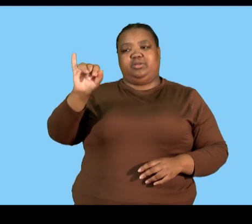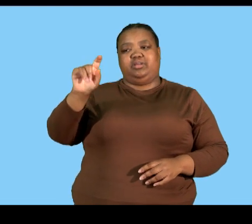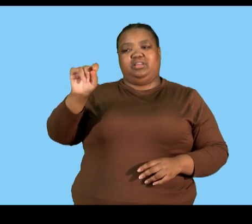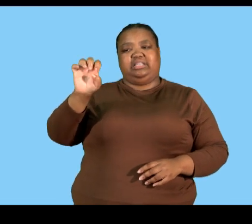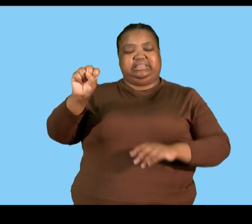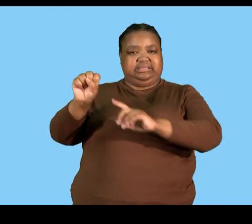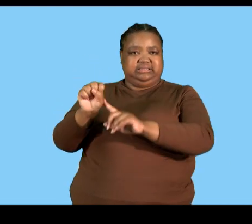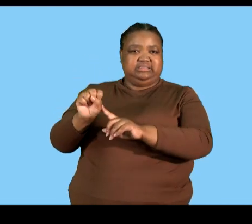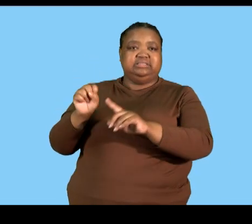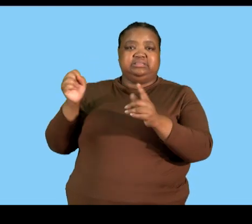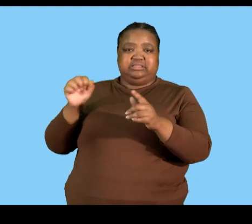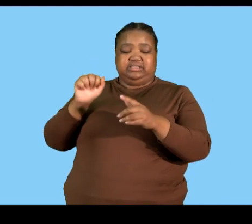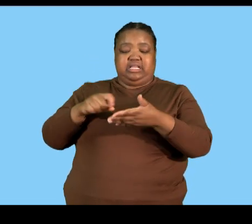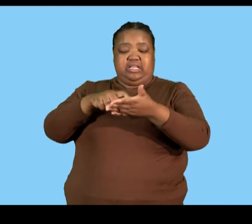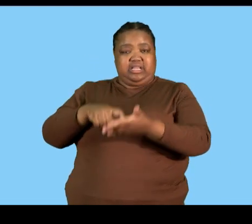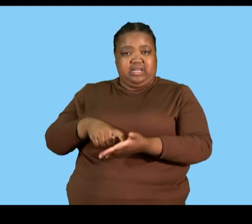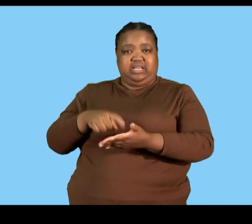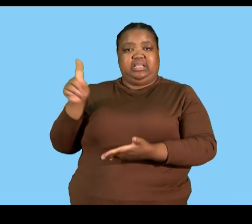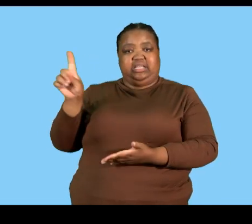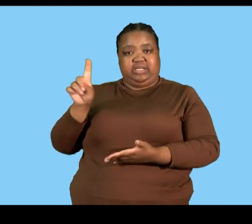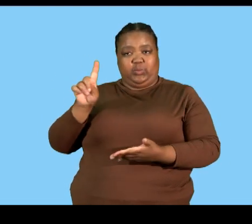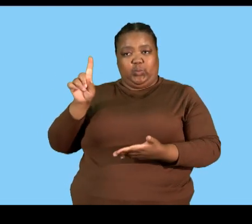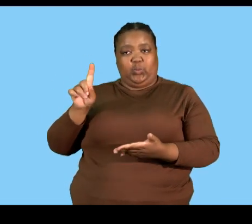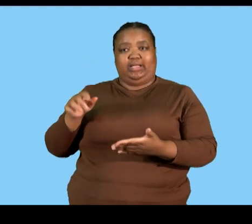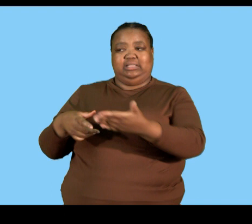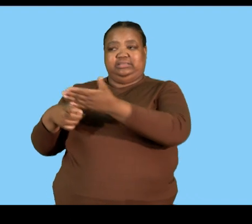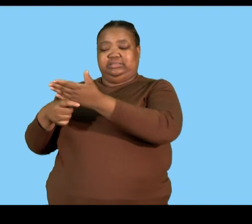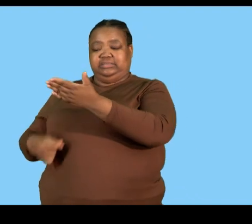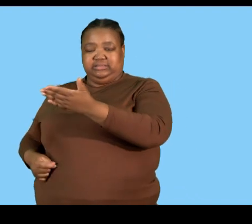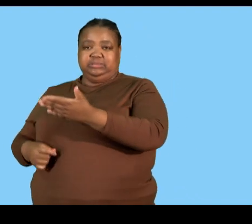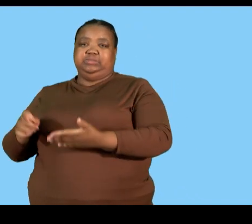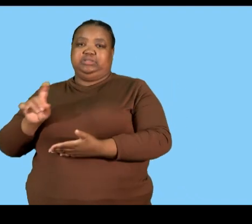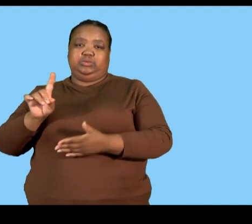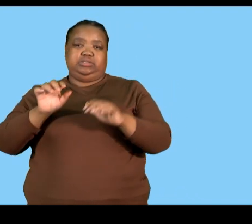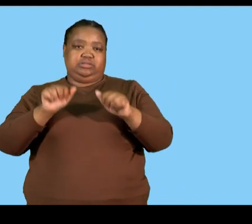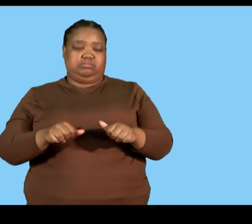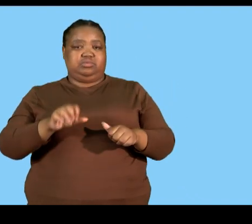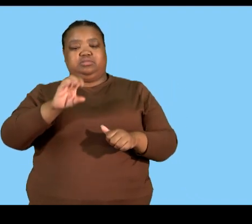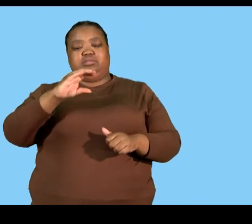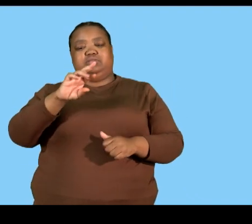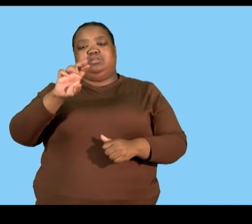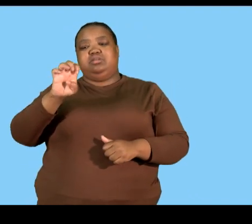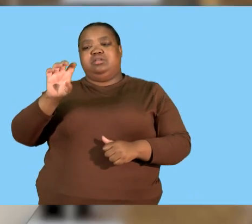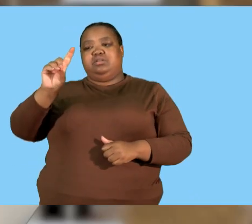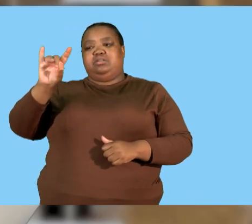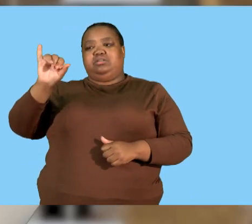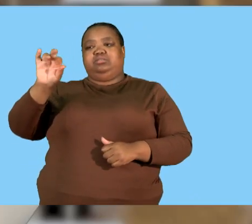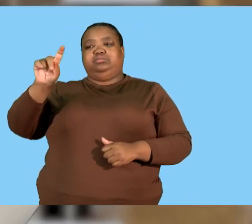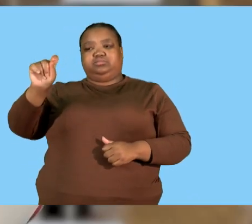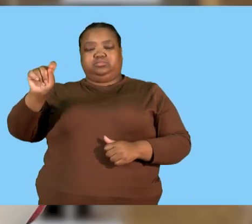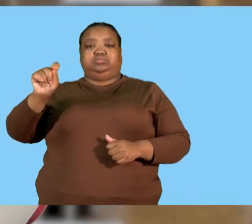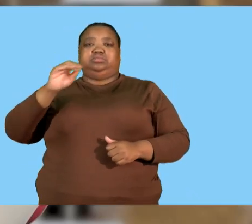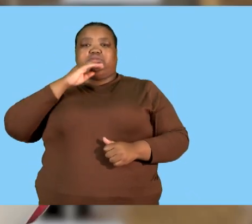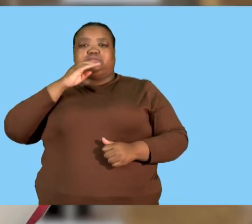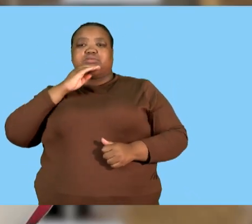your terminology, because now you need to know what is a credit and what is a debit. And now a credit is whereby an amount